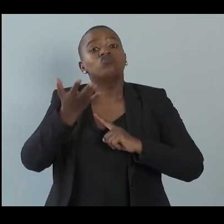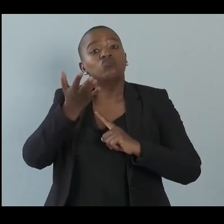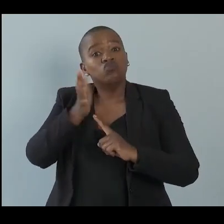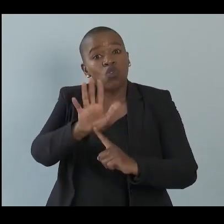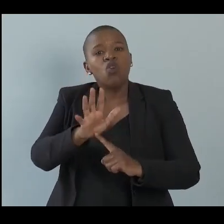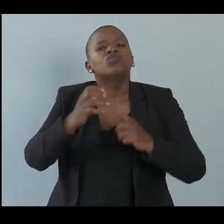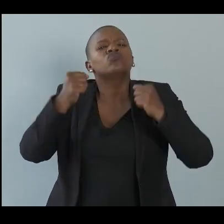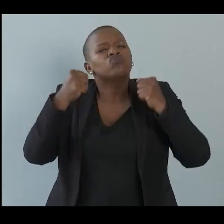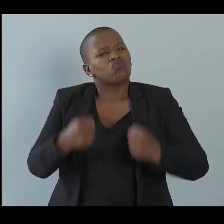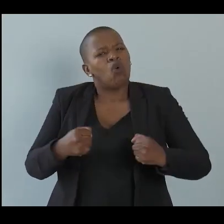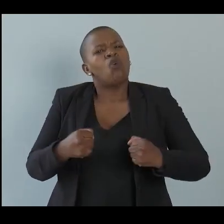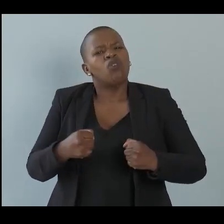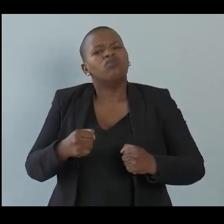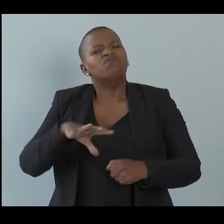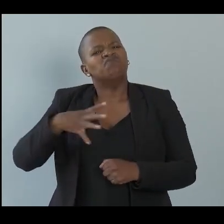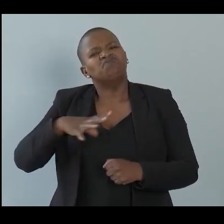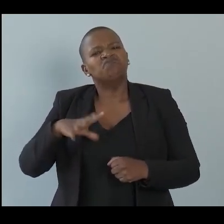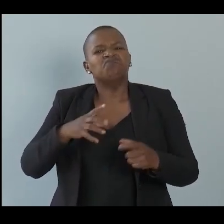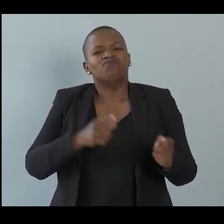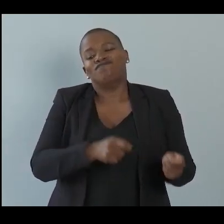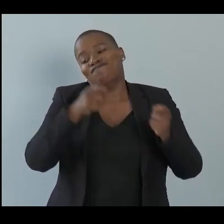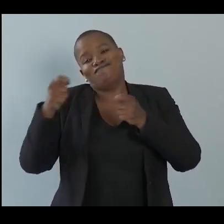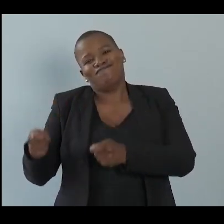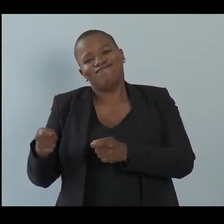that, I'll hand back over to Vanna.